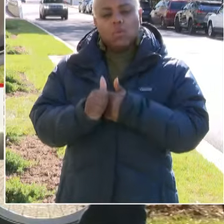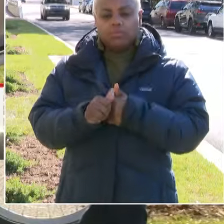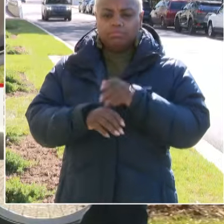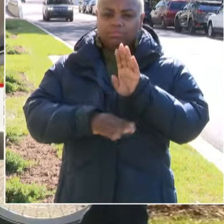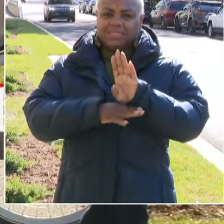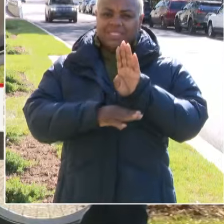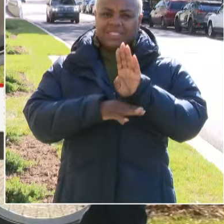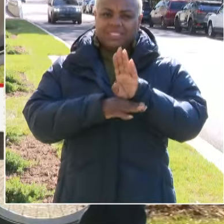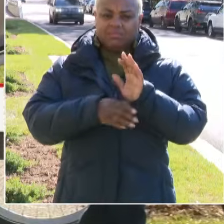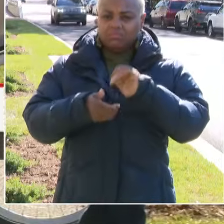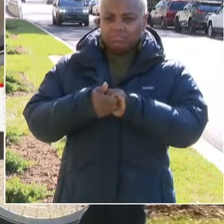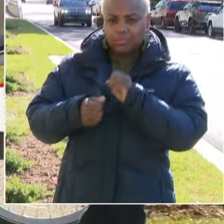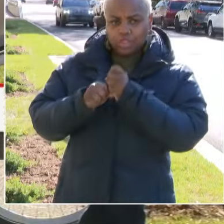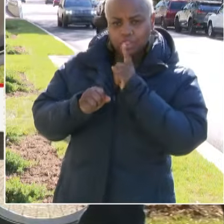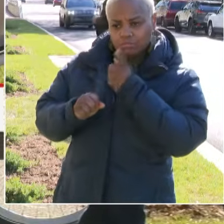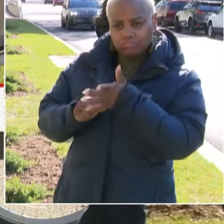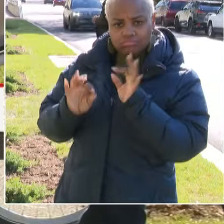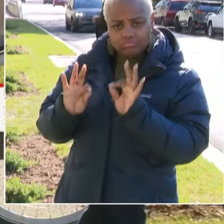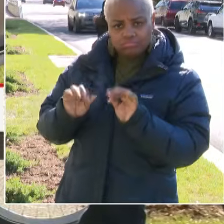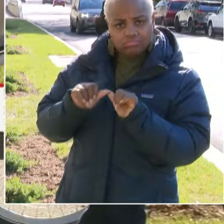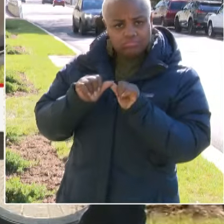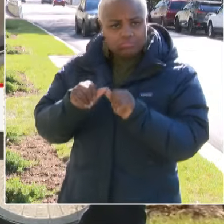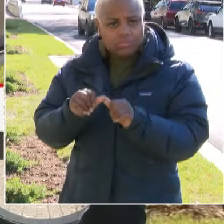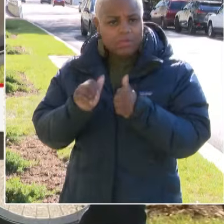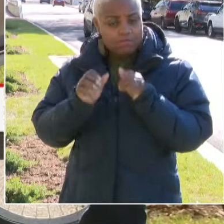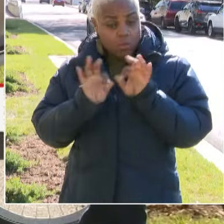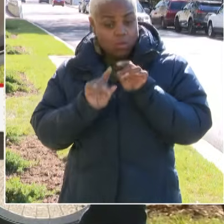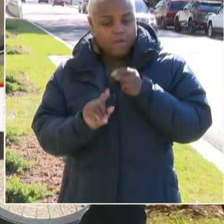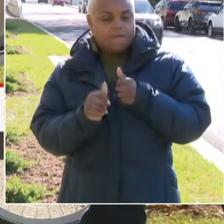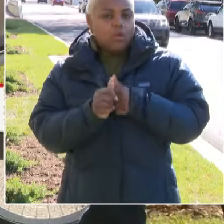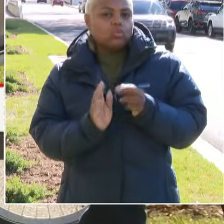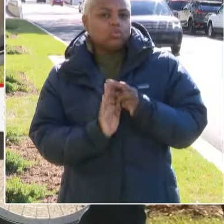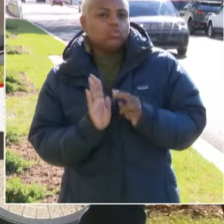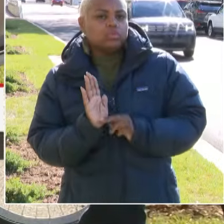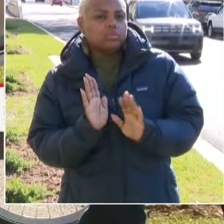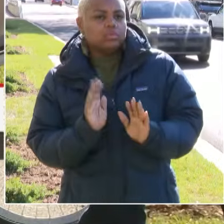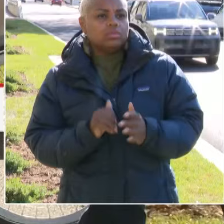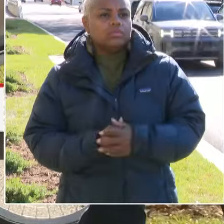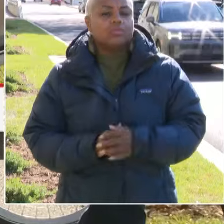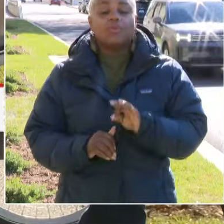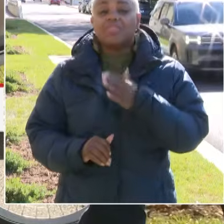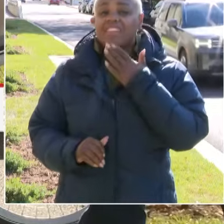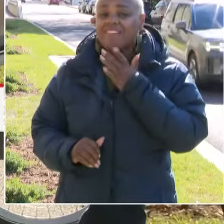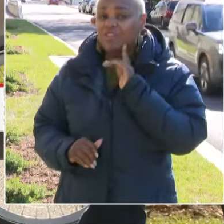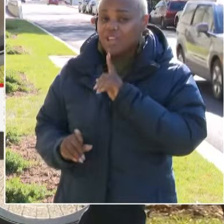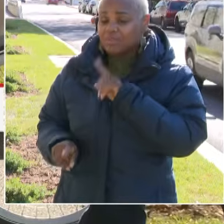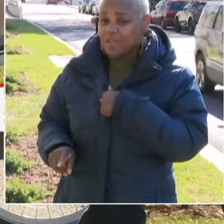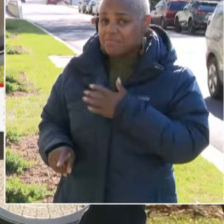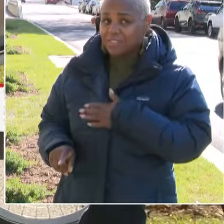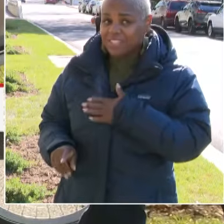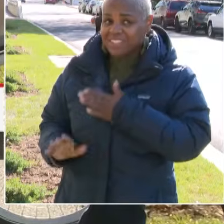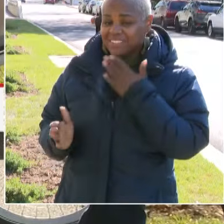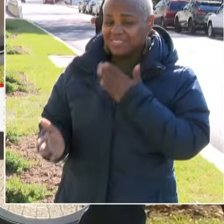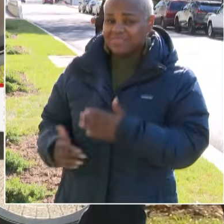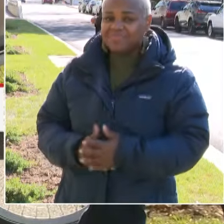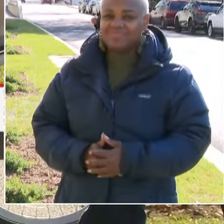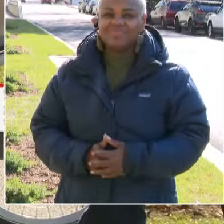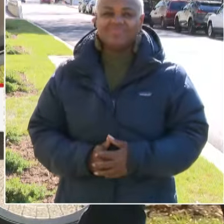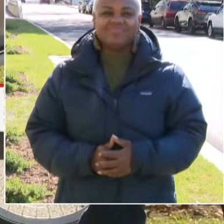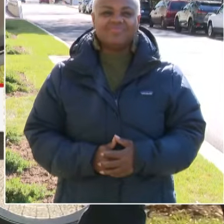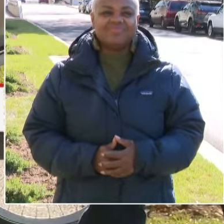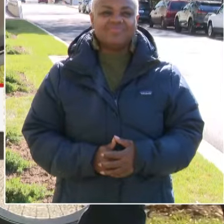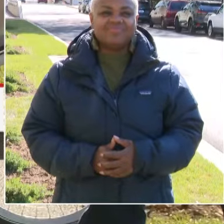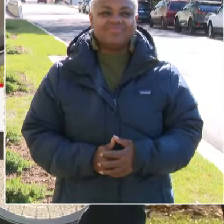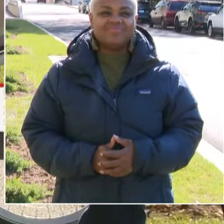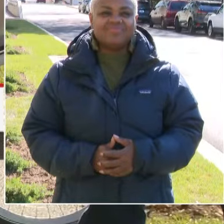to make sure that they can be compliant. I appreciate the very detailed response. On a different topic,